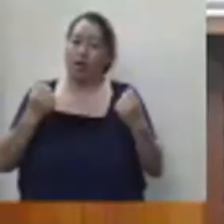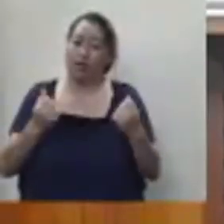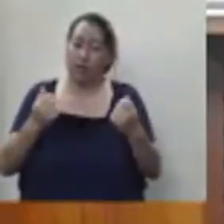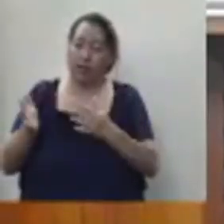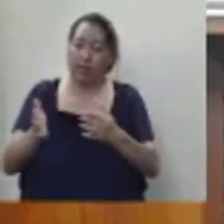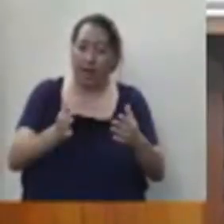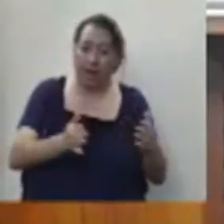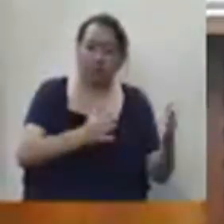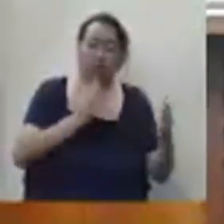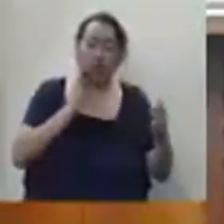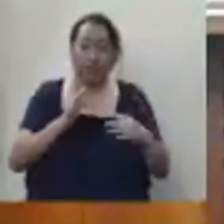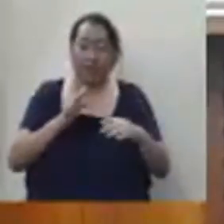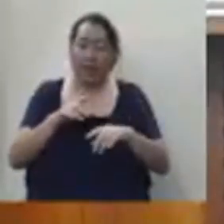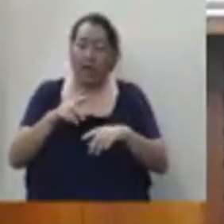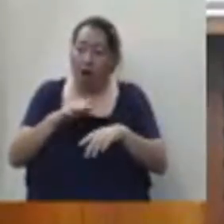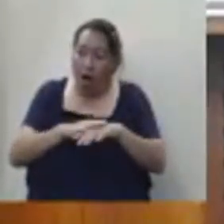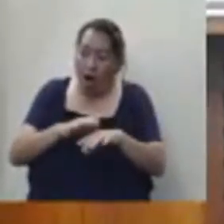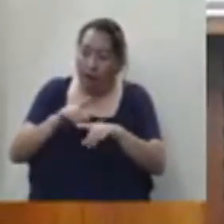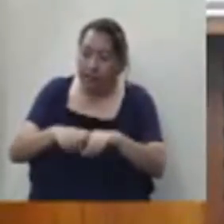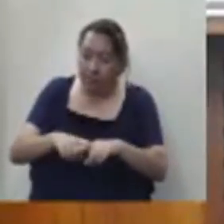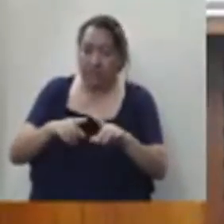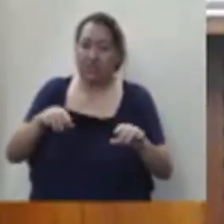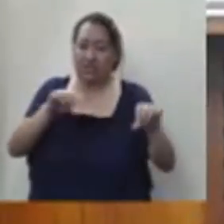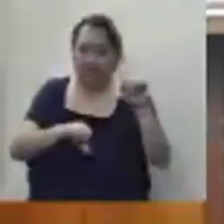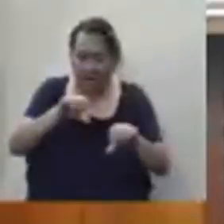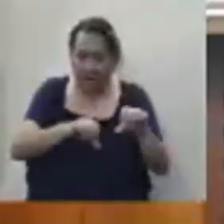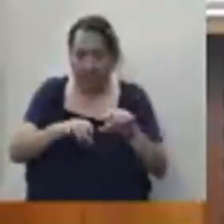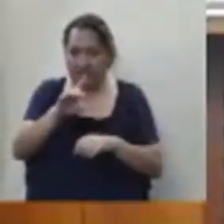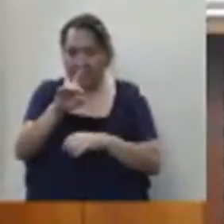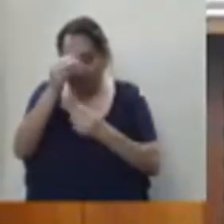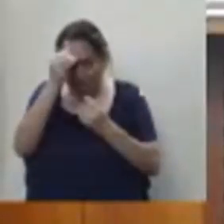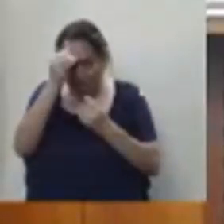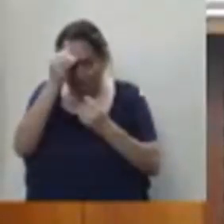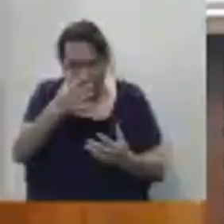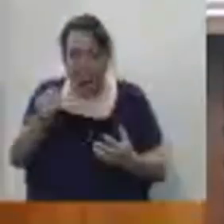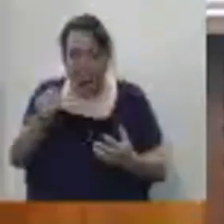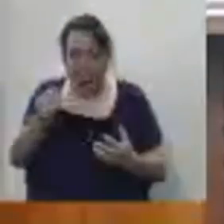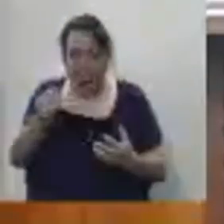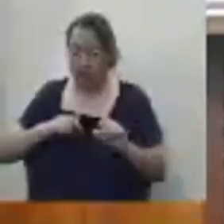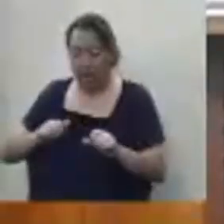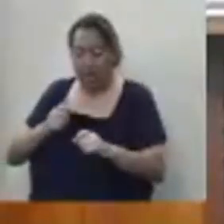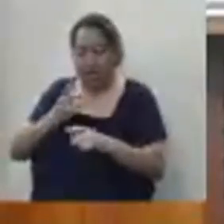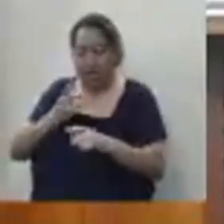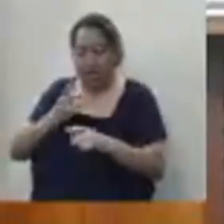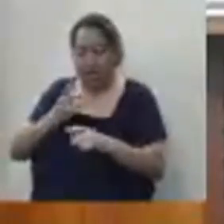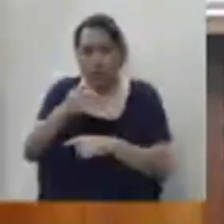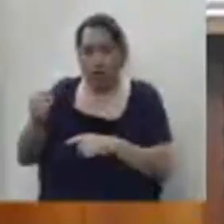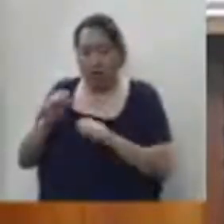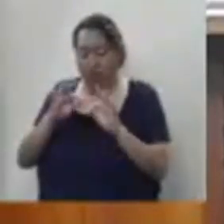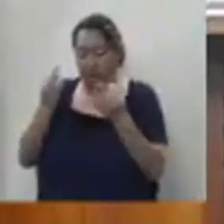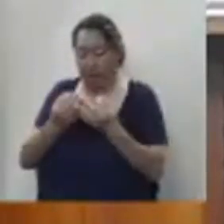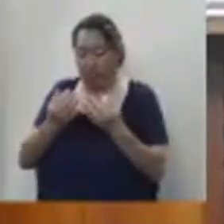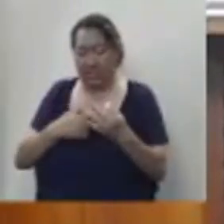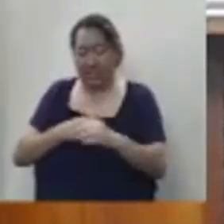on science, data, and evidence that we can keep you and your families as safe from COVID-19 as